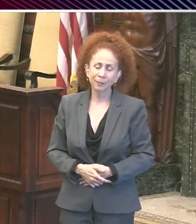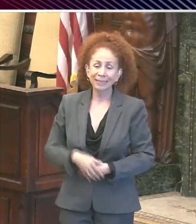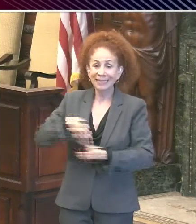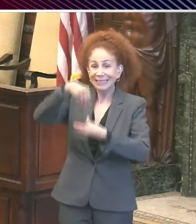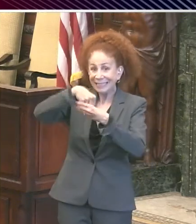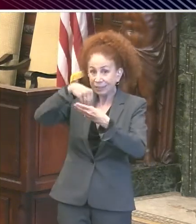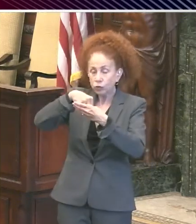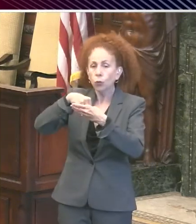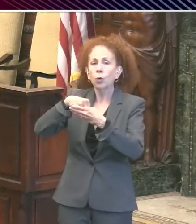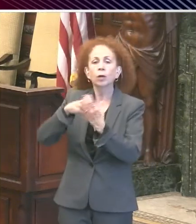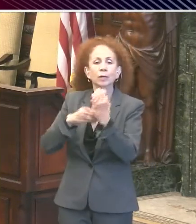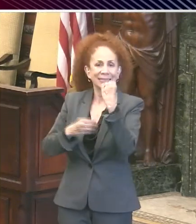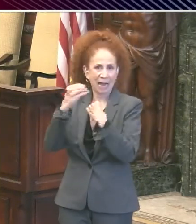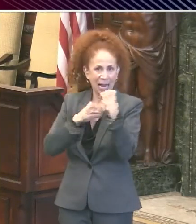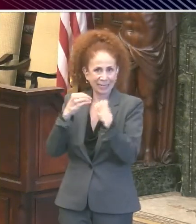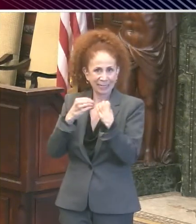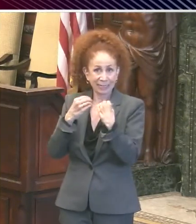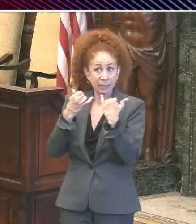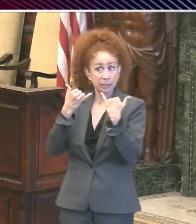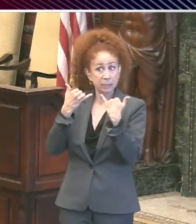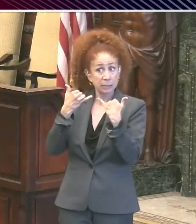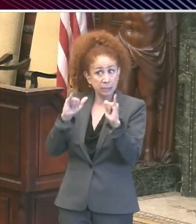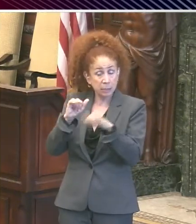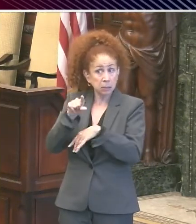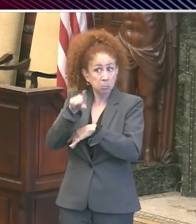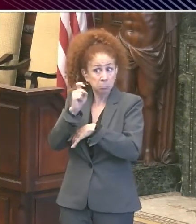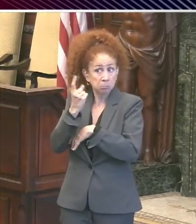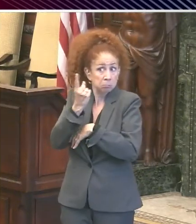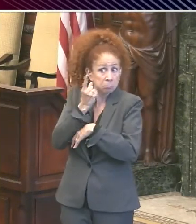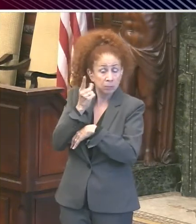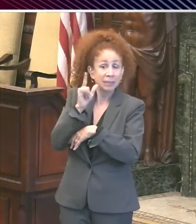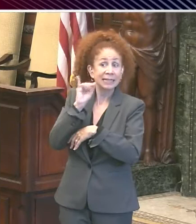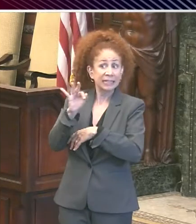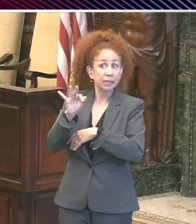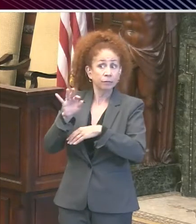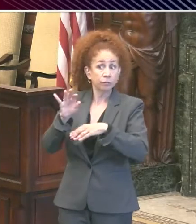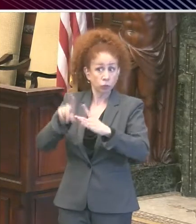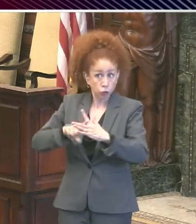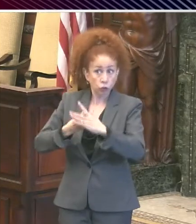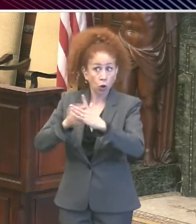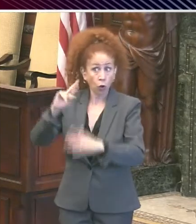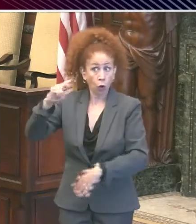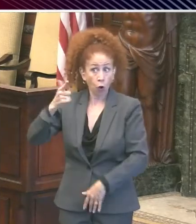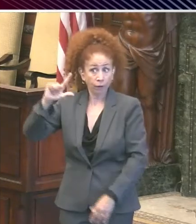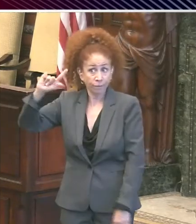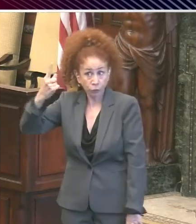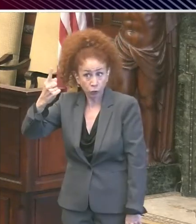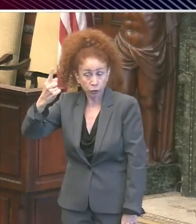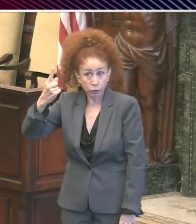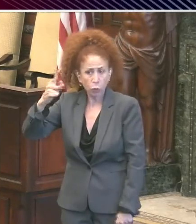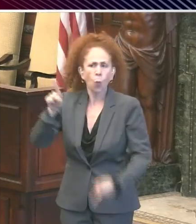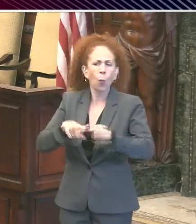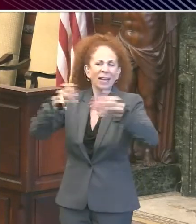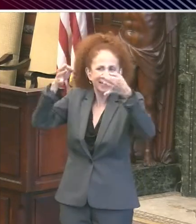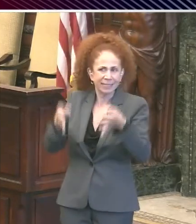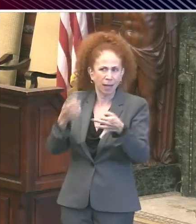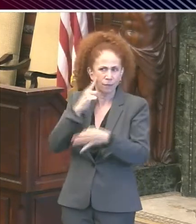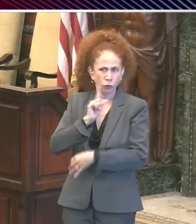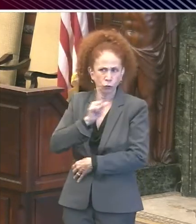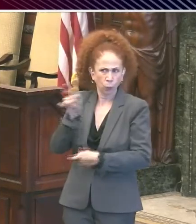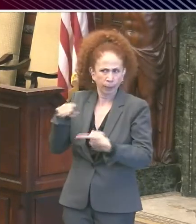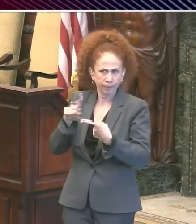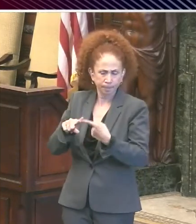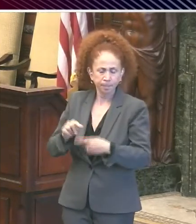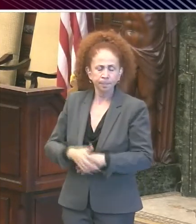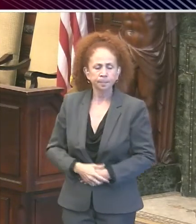indoor dining, is it still an open question as to whether that could begin August 1st, and when would a decision be made?